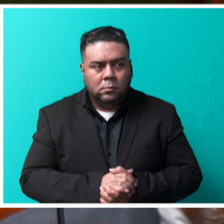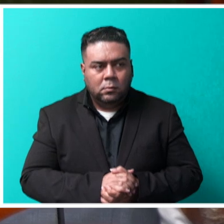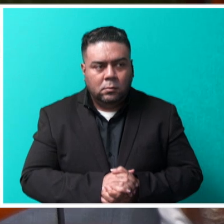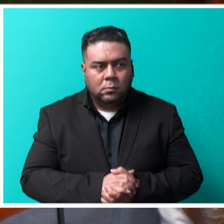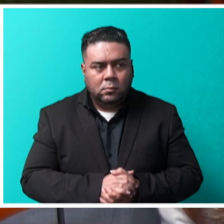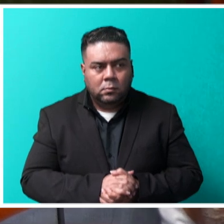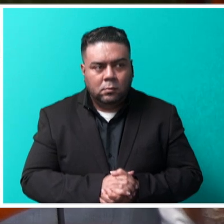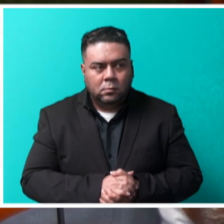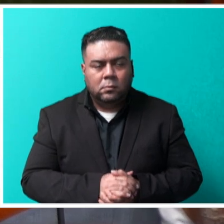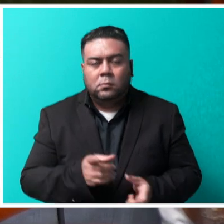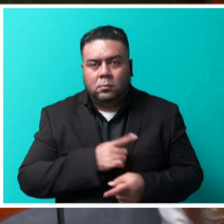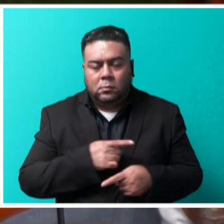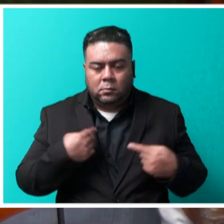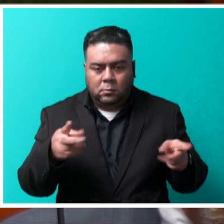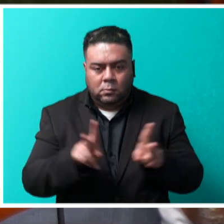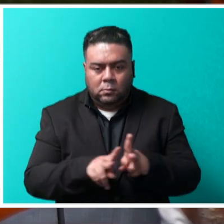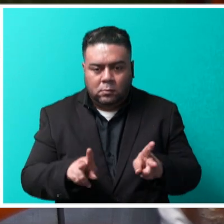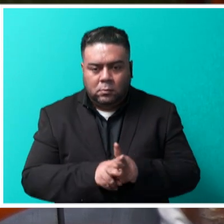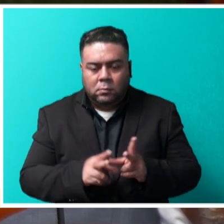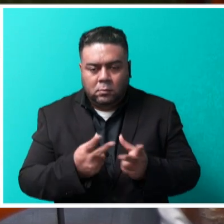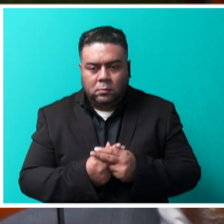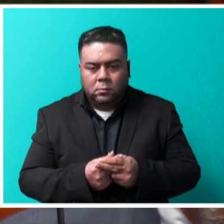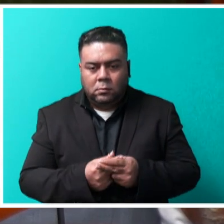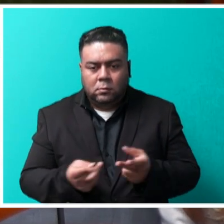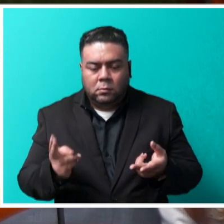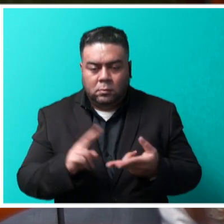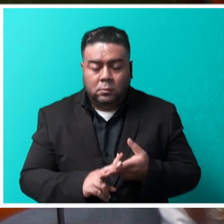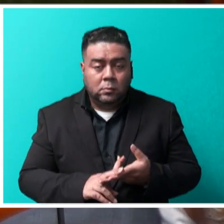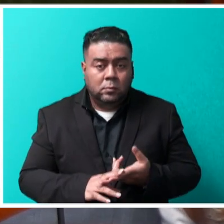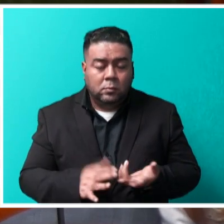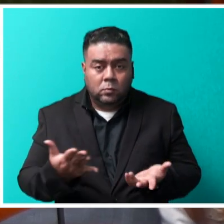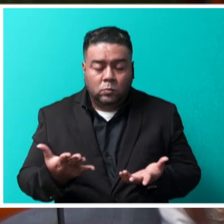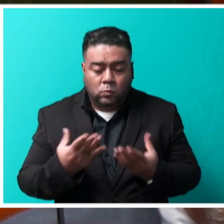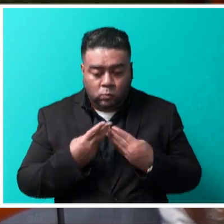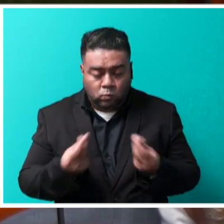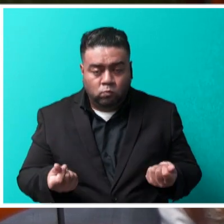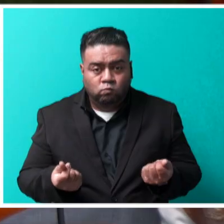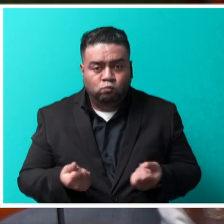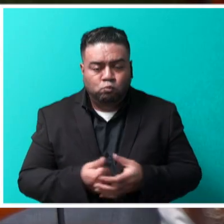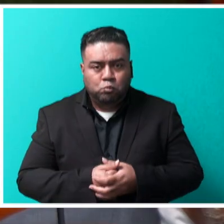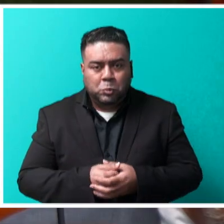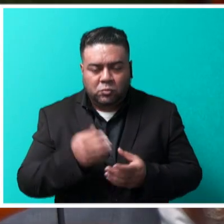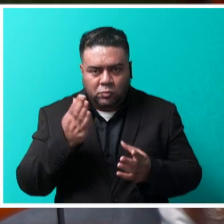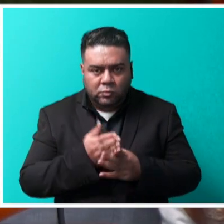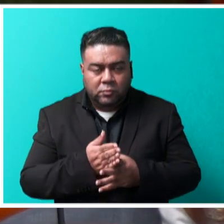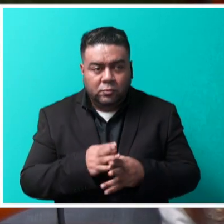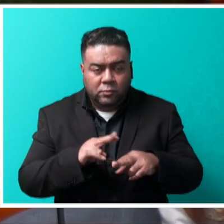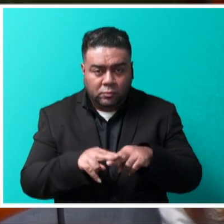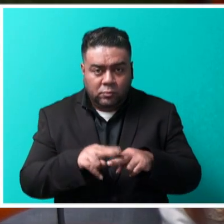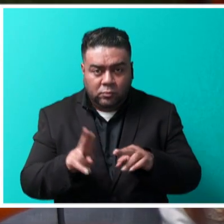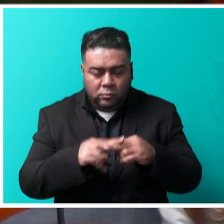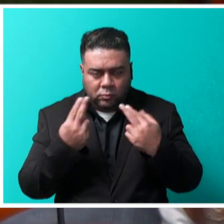and neglect, we have partnered with UNICEF to deliver an innovative solution straight to the doorsteps of Fijian